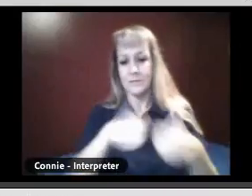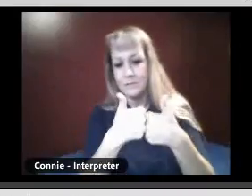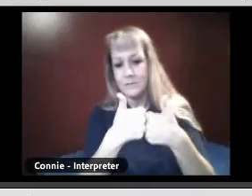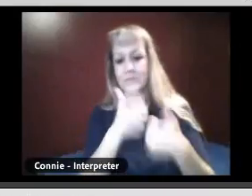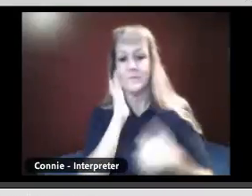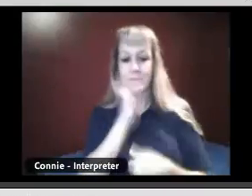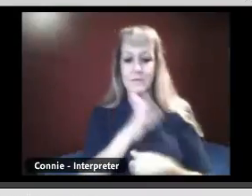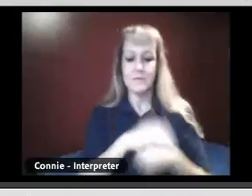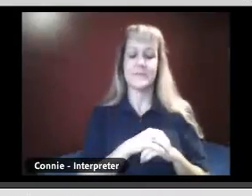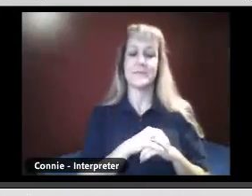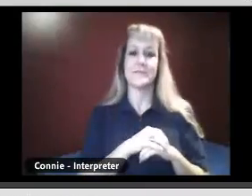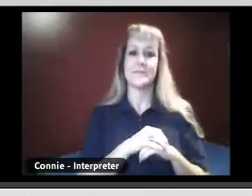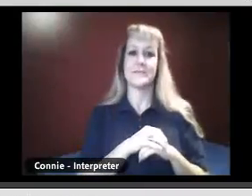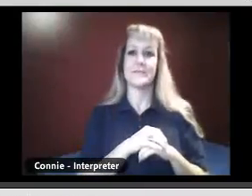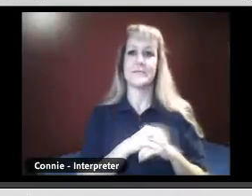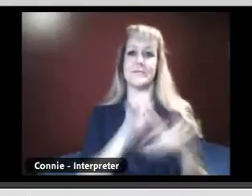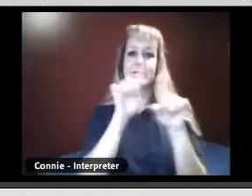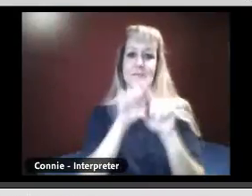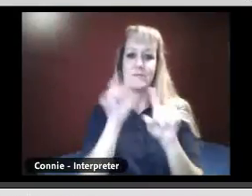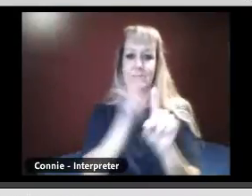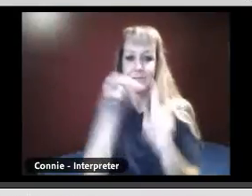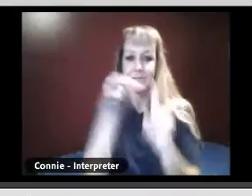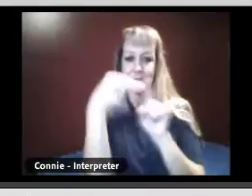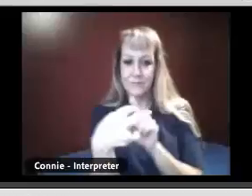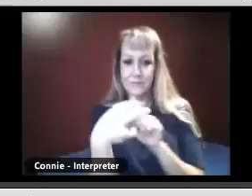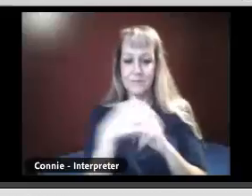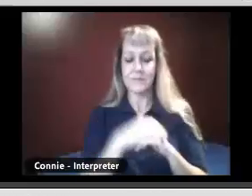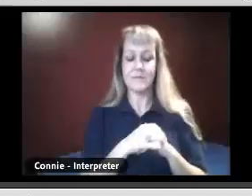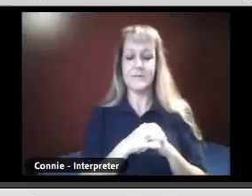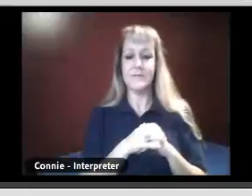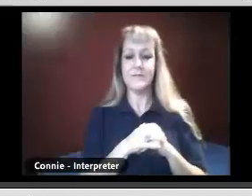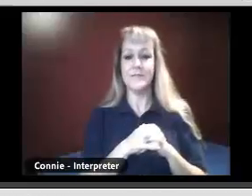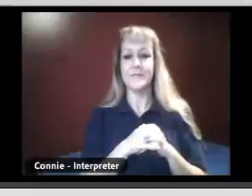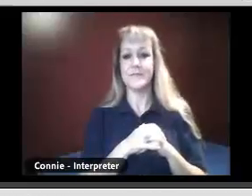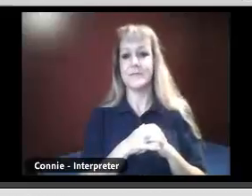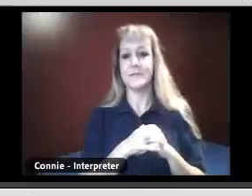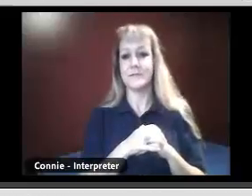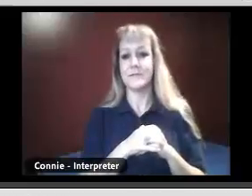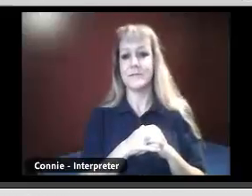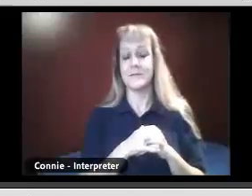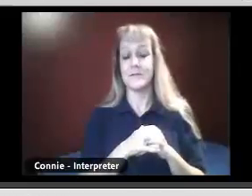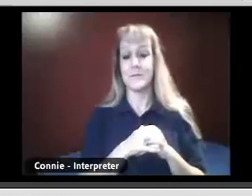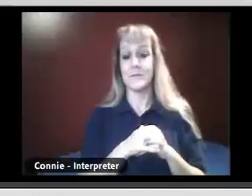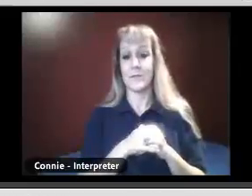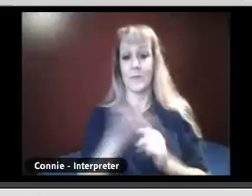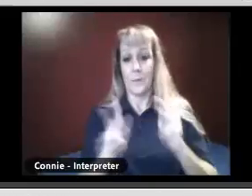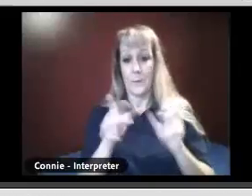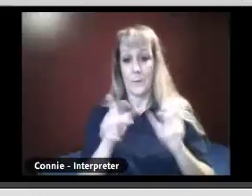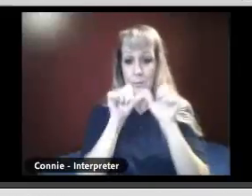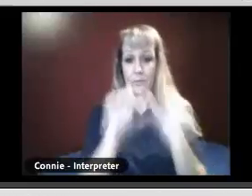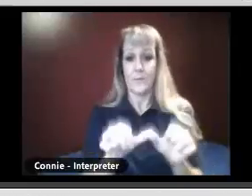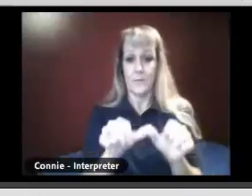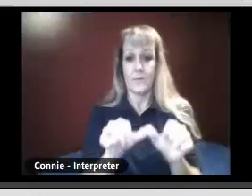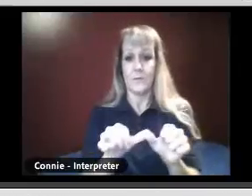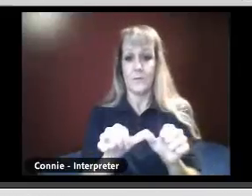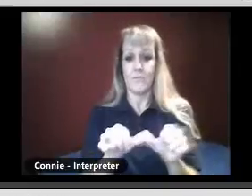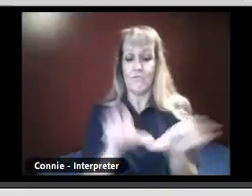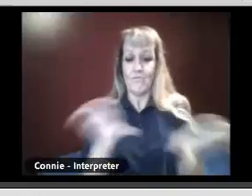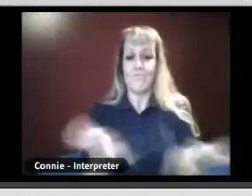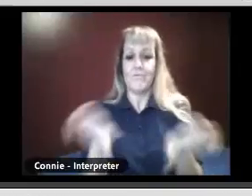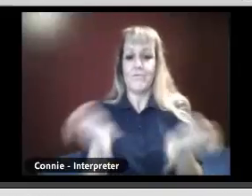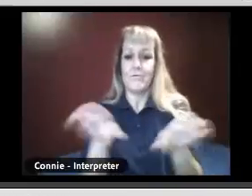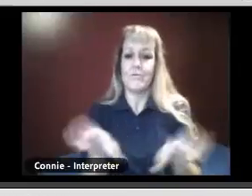be unique points of view. And so in order to keep people moving forward, which is always the goal, we